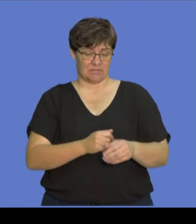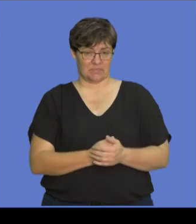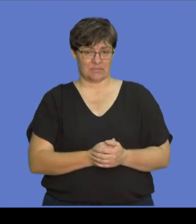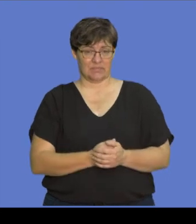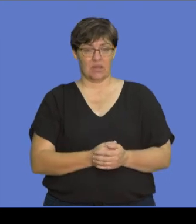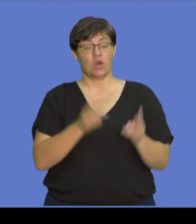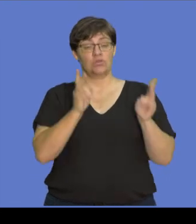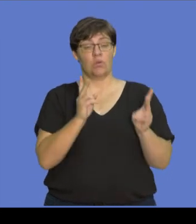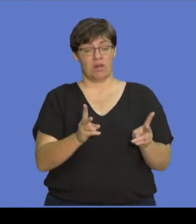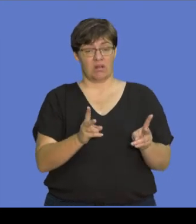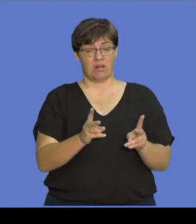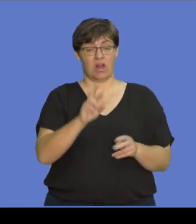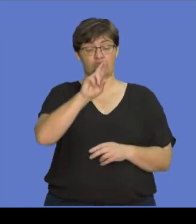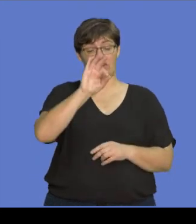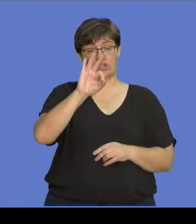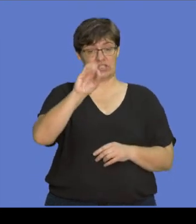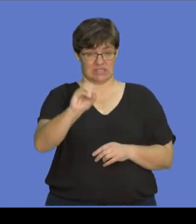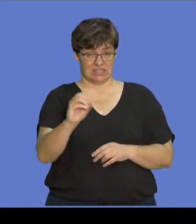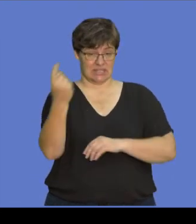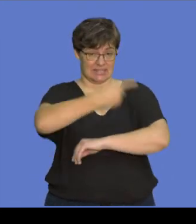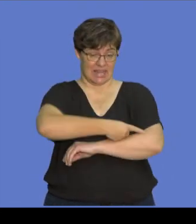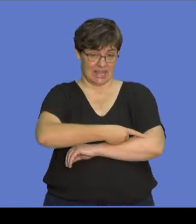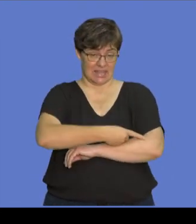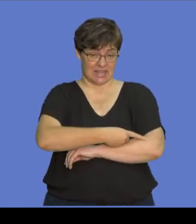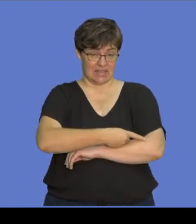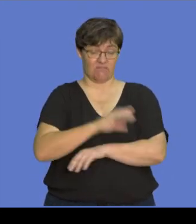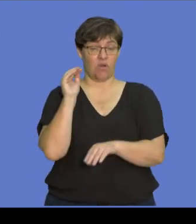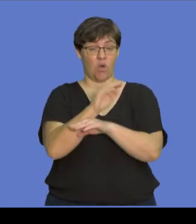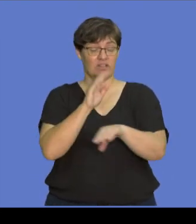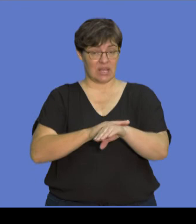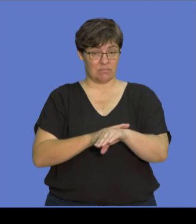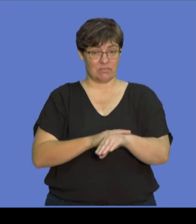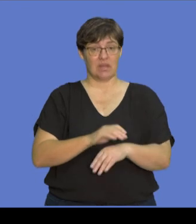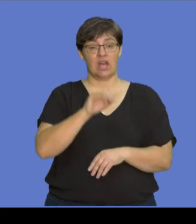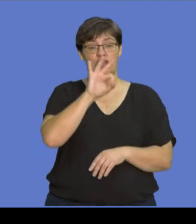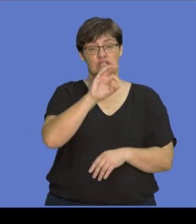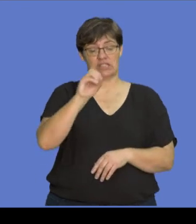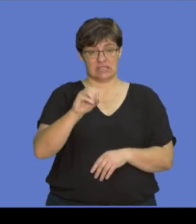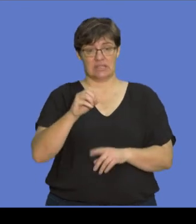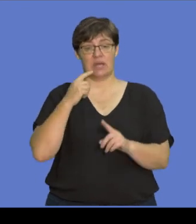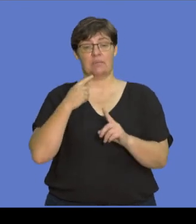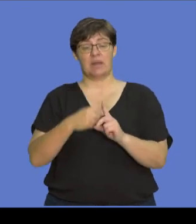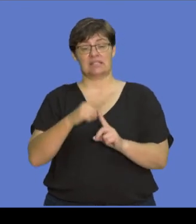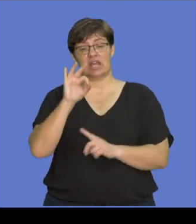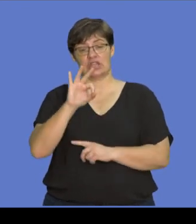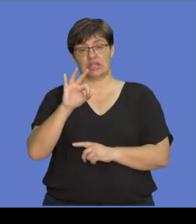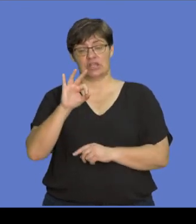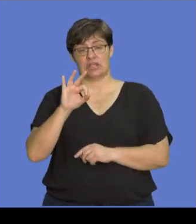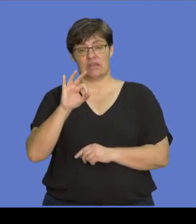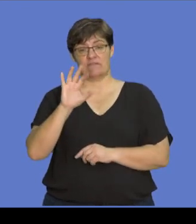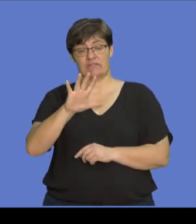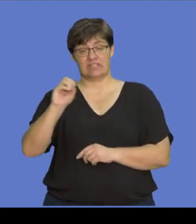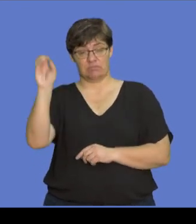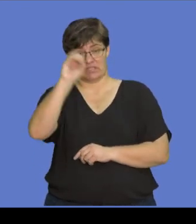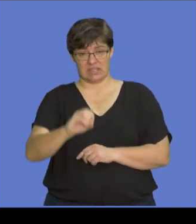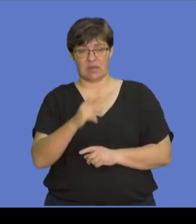if your normal rate was 30 rand per day, for overtime will be 30 plus 50%, so